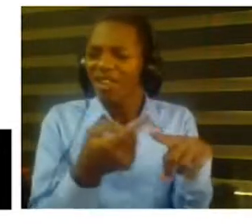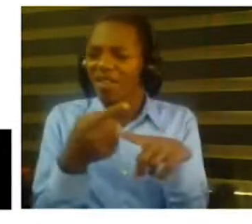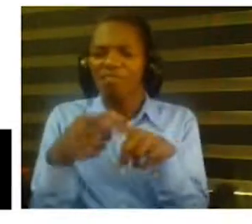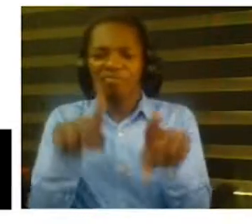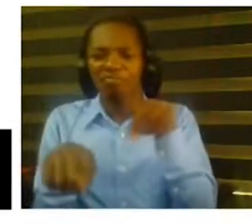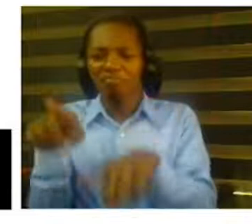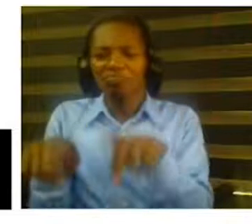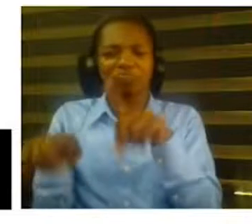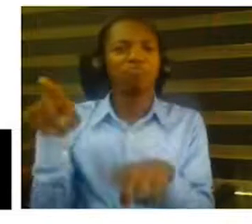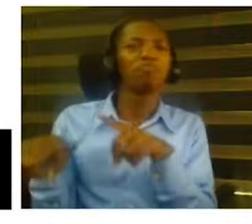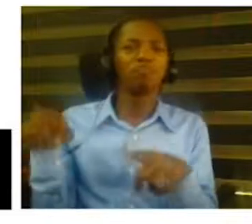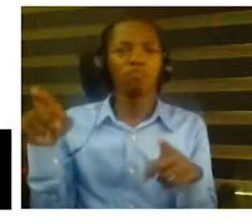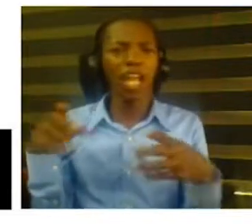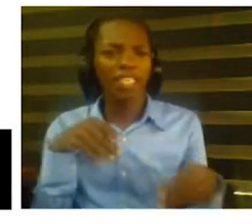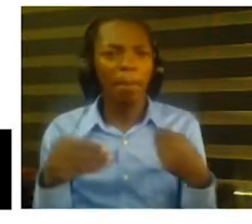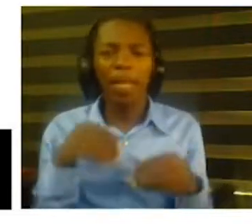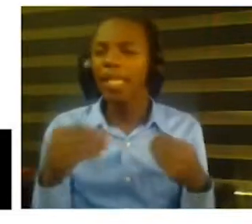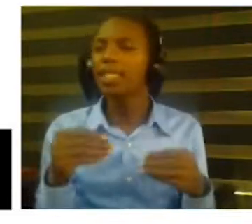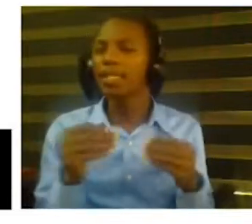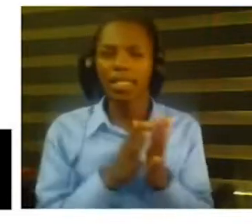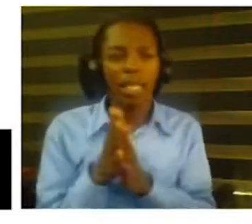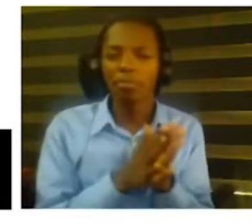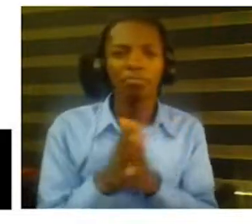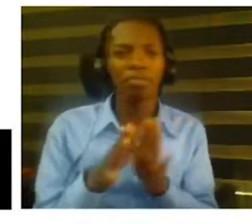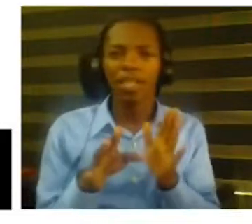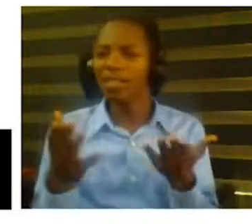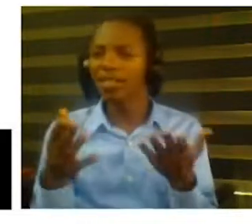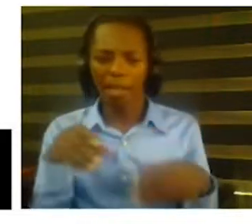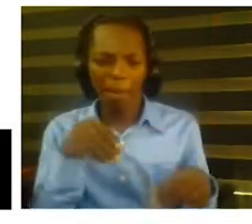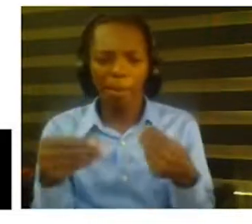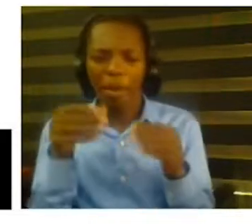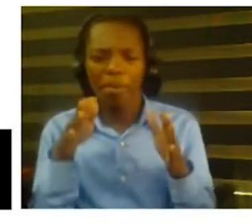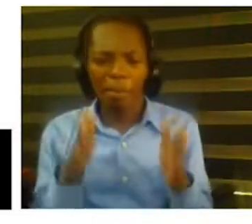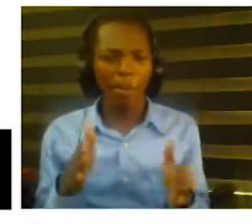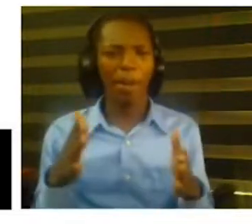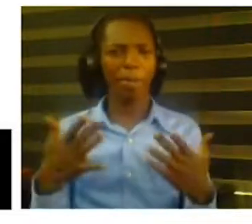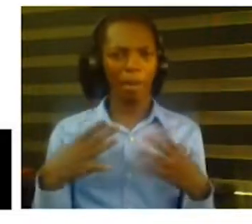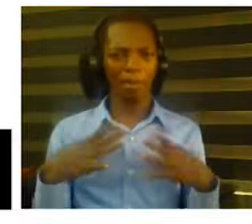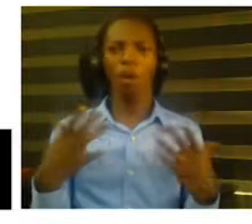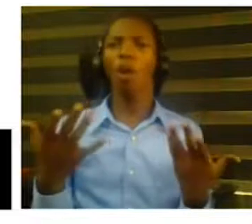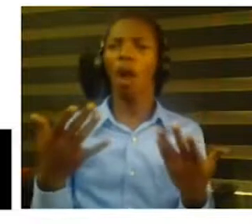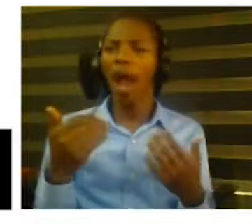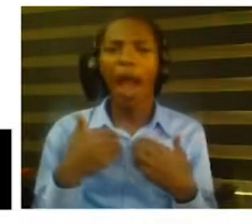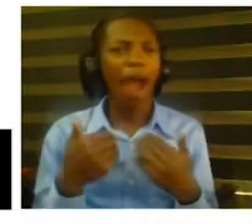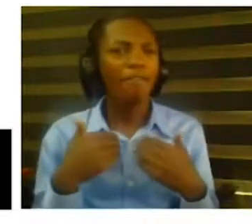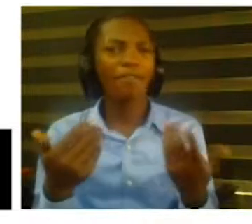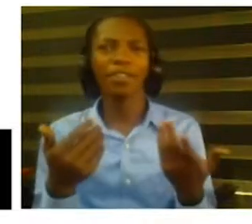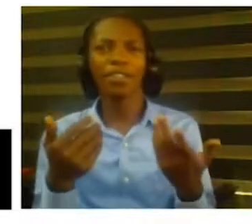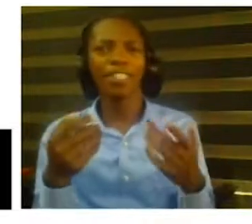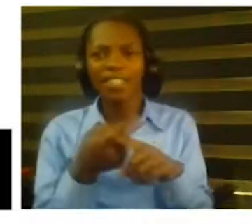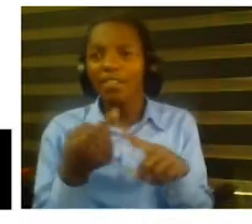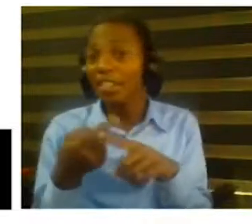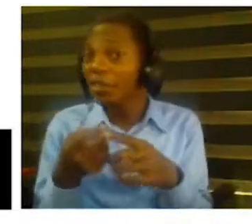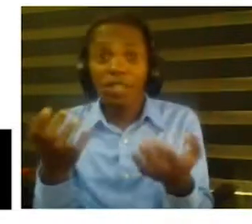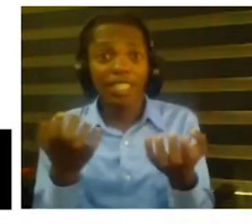else. It's like disabled people are pathfinders, lead users, extreme users, can